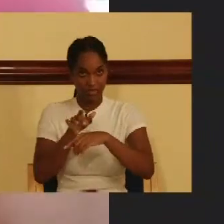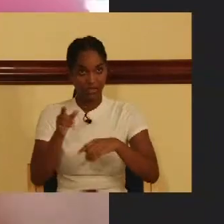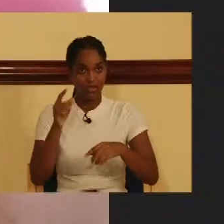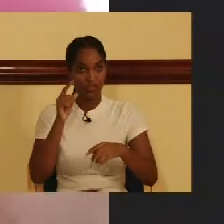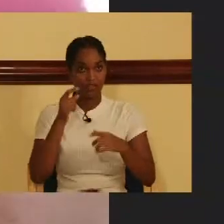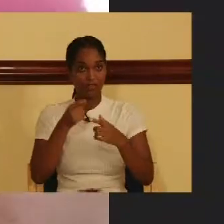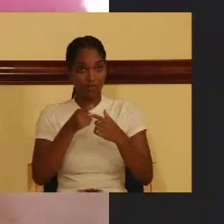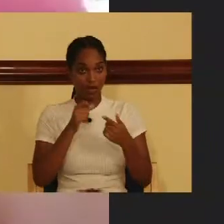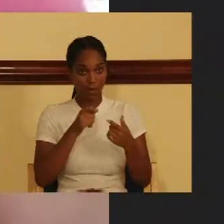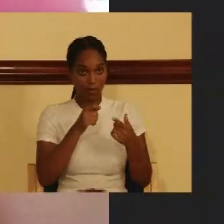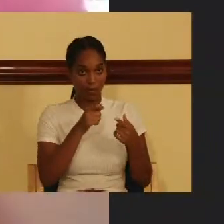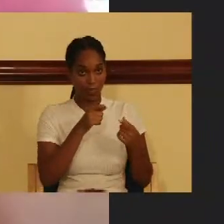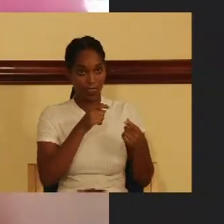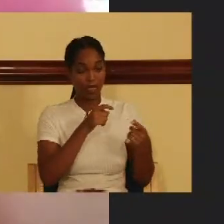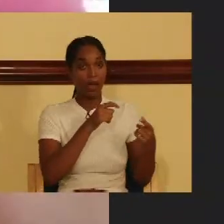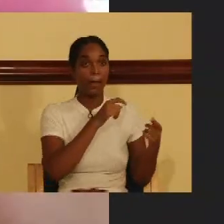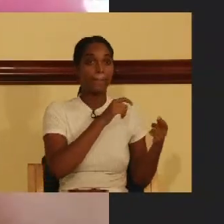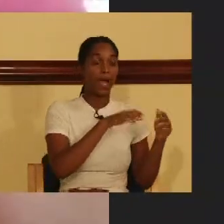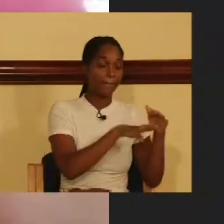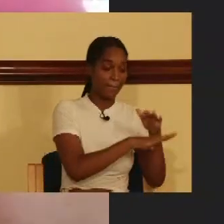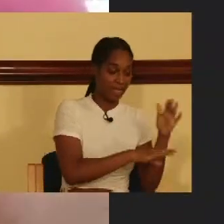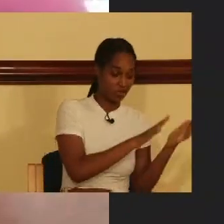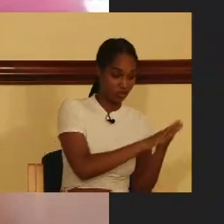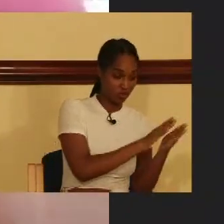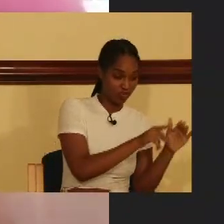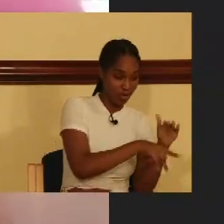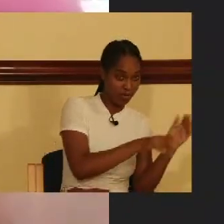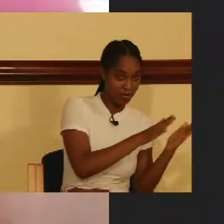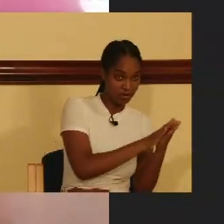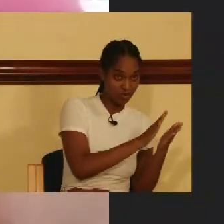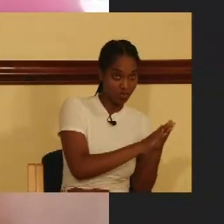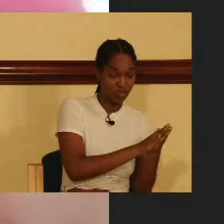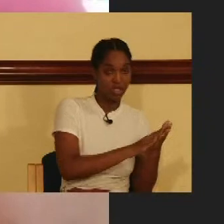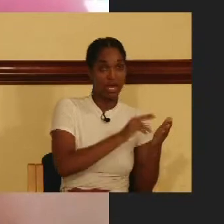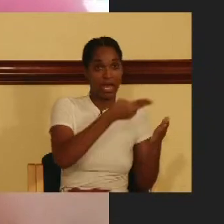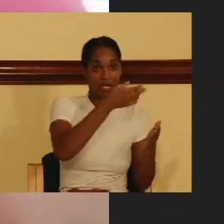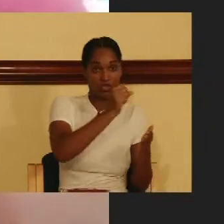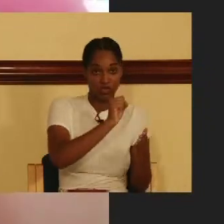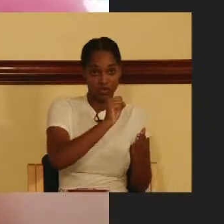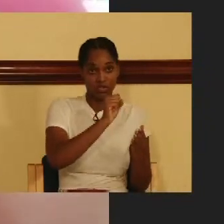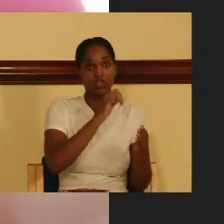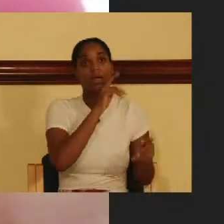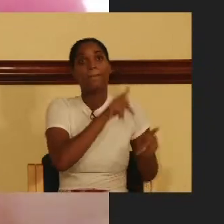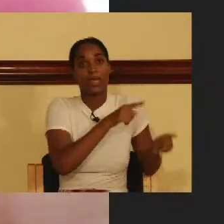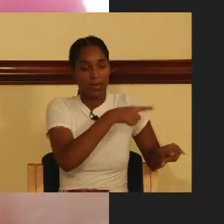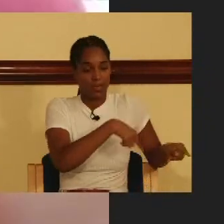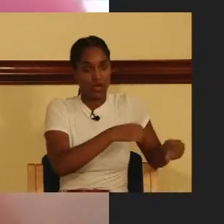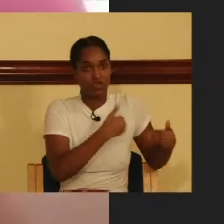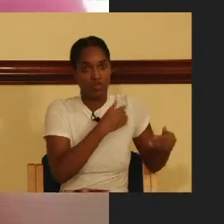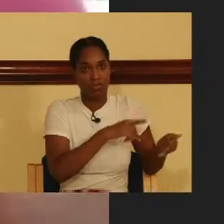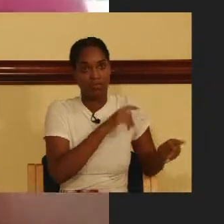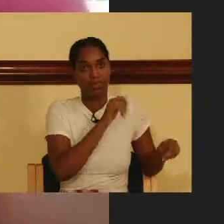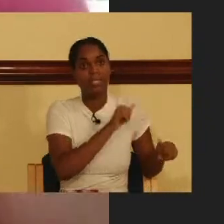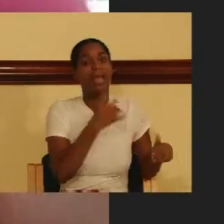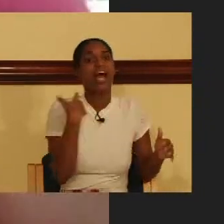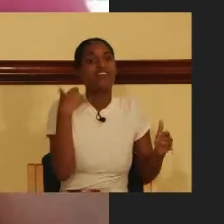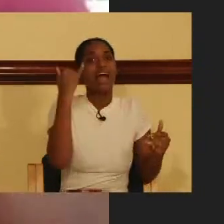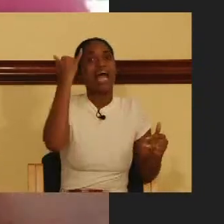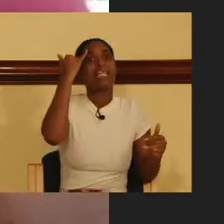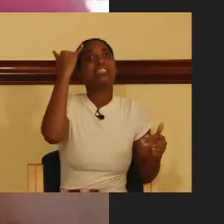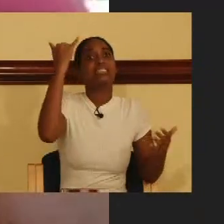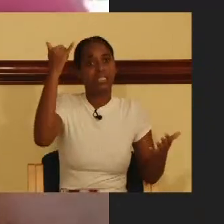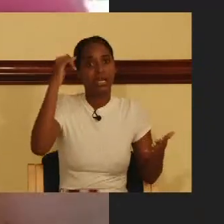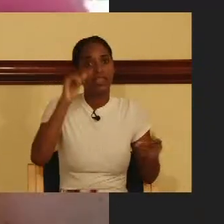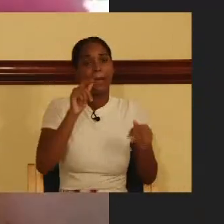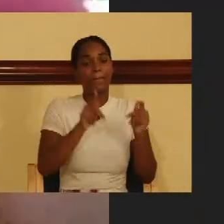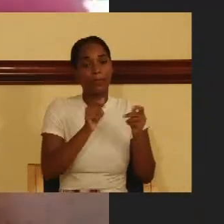from basic school, preschools, primary schools, so that persons grow with this idea that persons